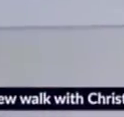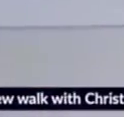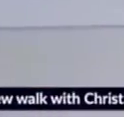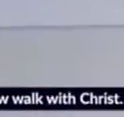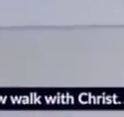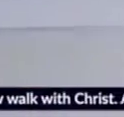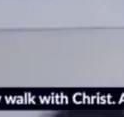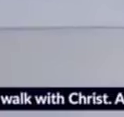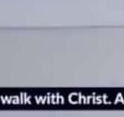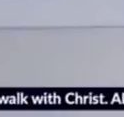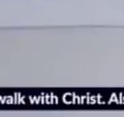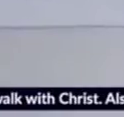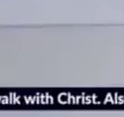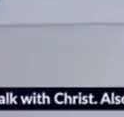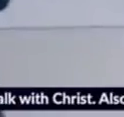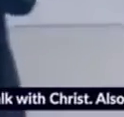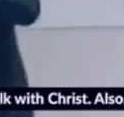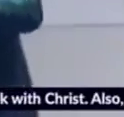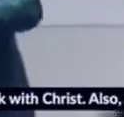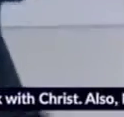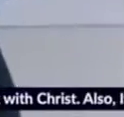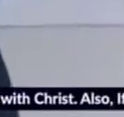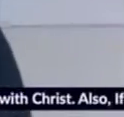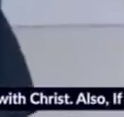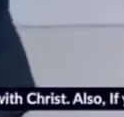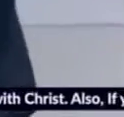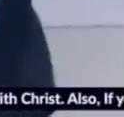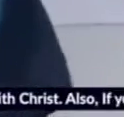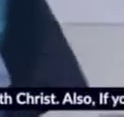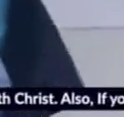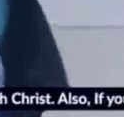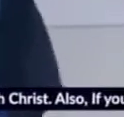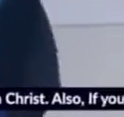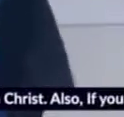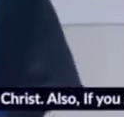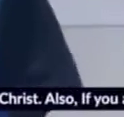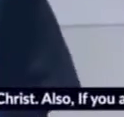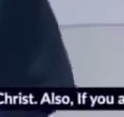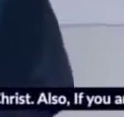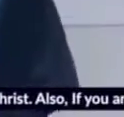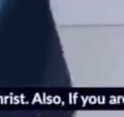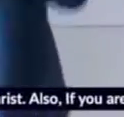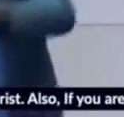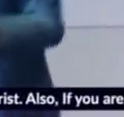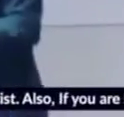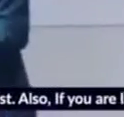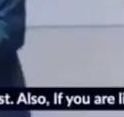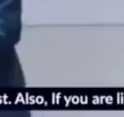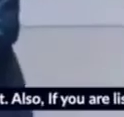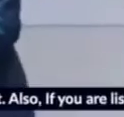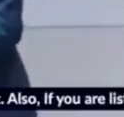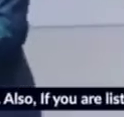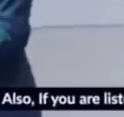Miracle. Check up yourself. And once you have seen that miracle has happened, just move to my left, down there, to meet